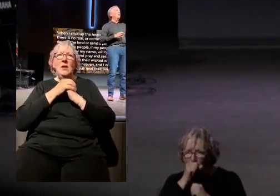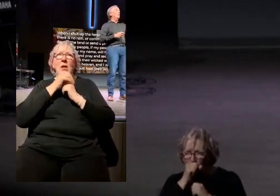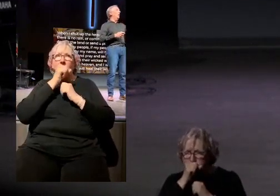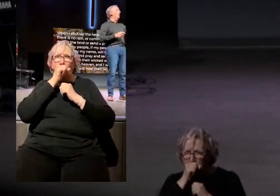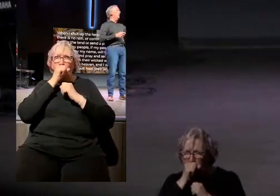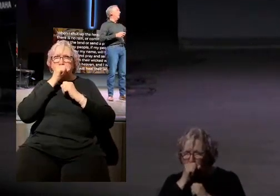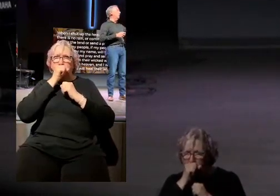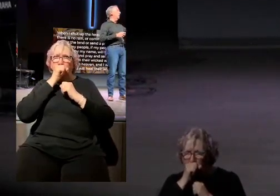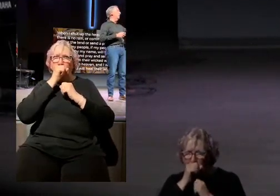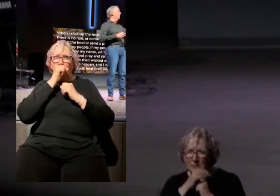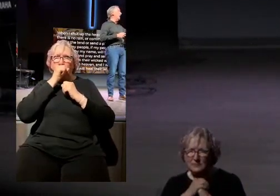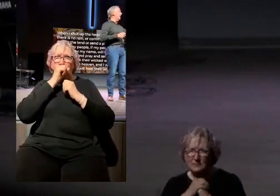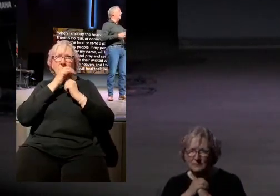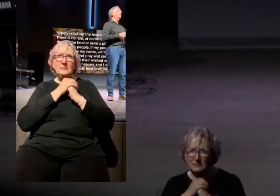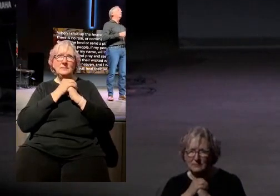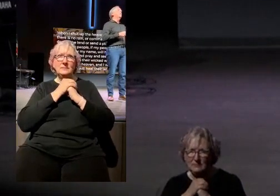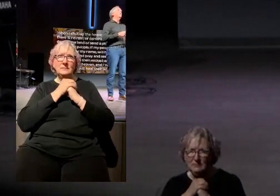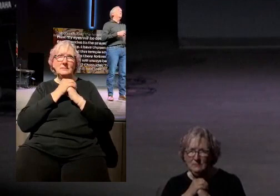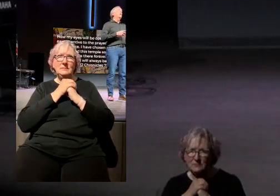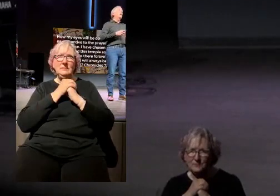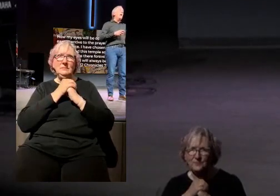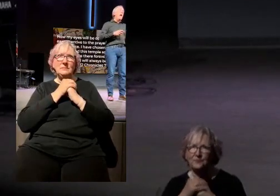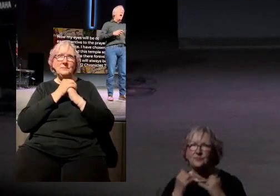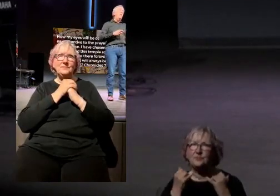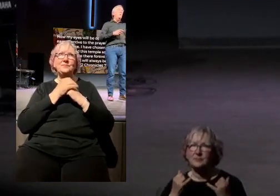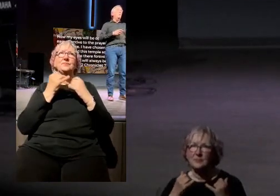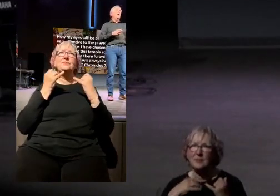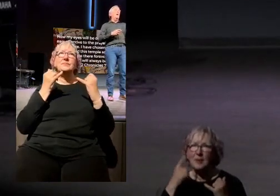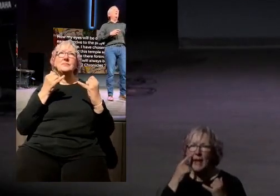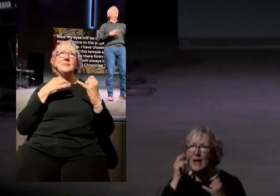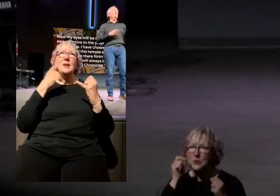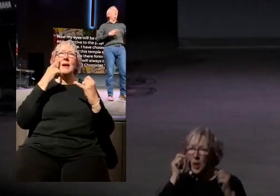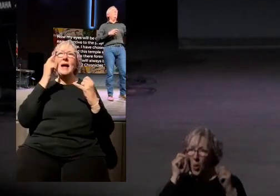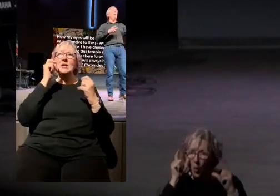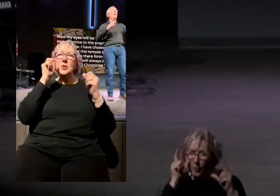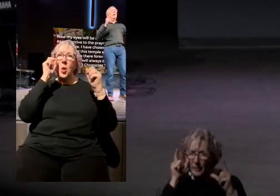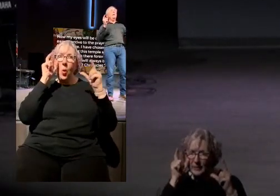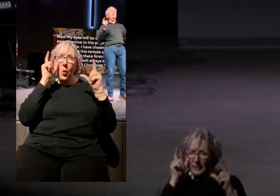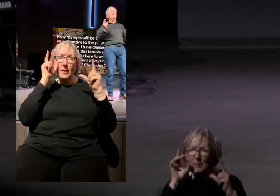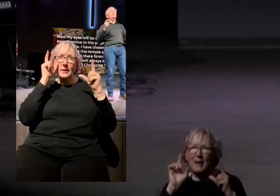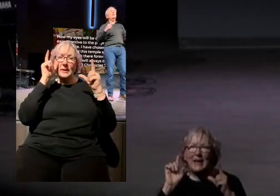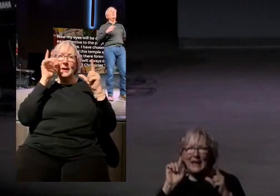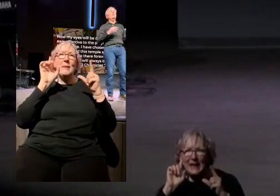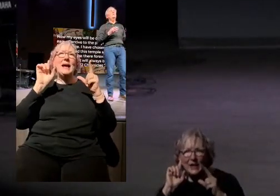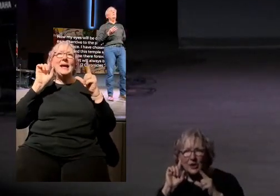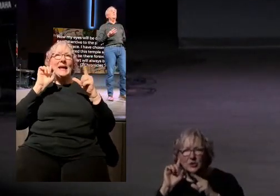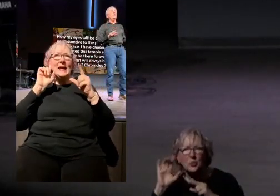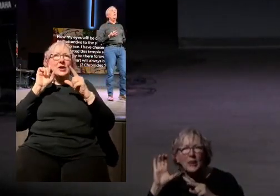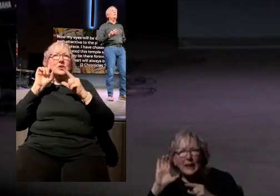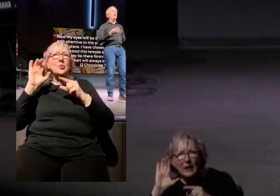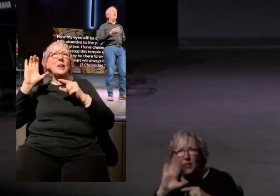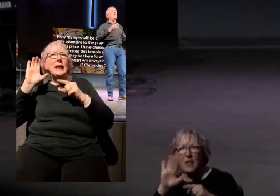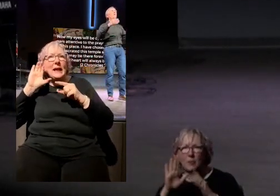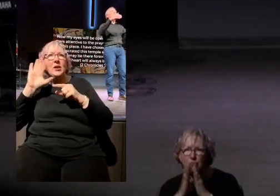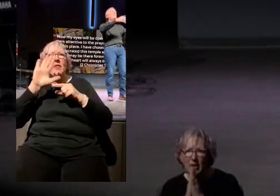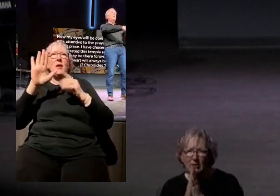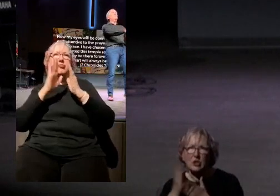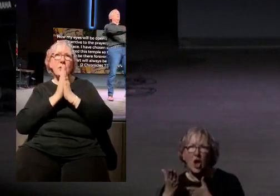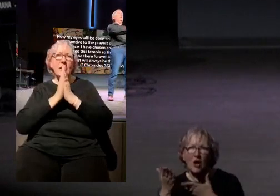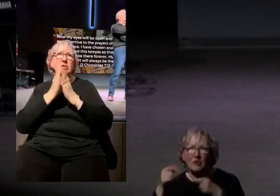and heal their land. Now my eyes will be open and my ears attentive to the prayers offered in